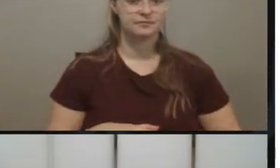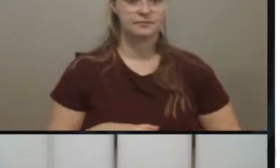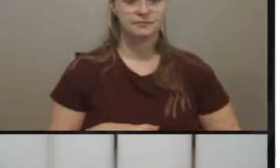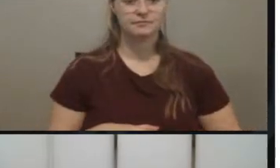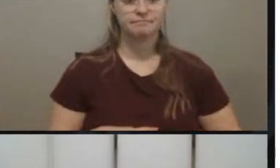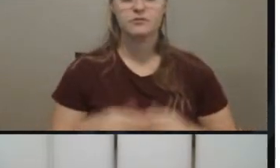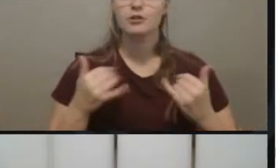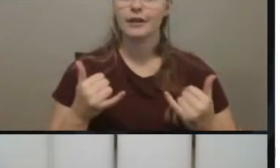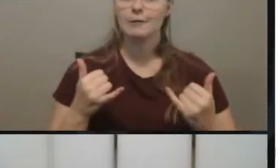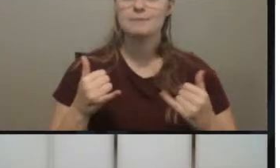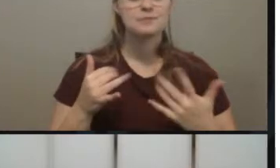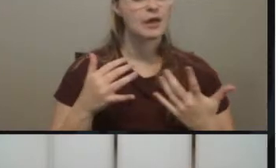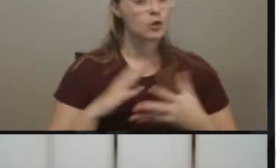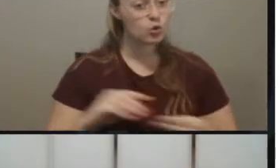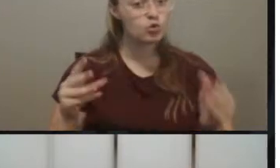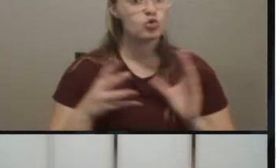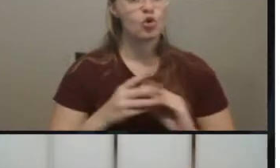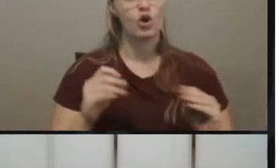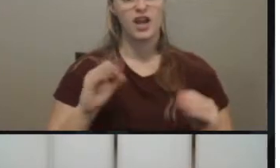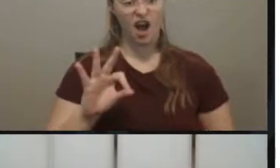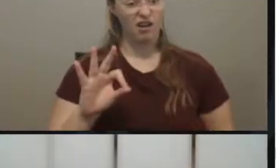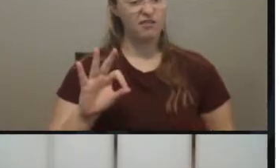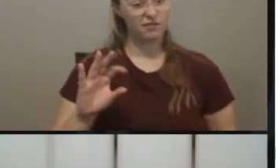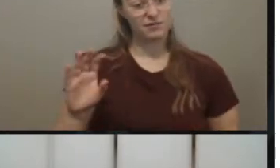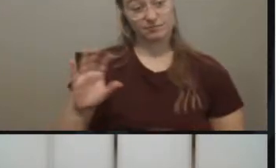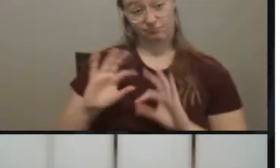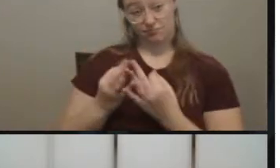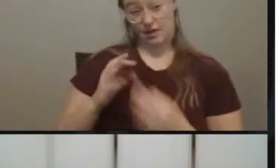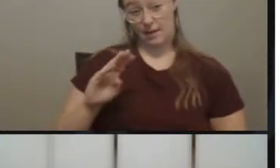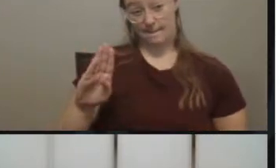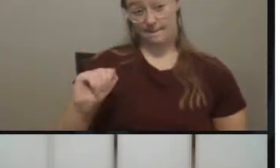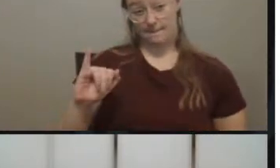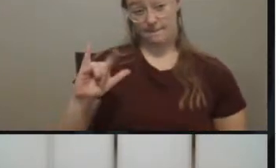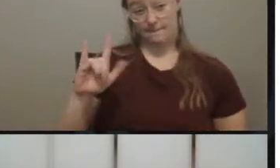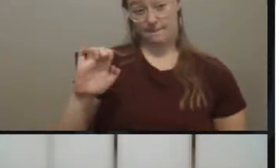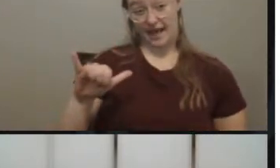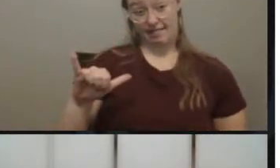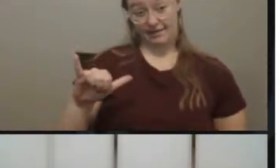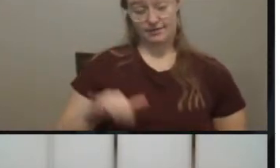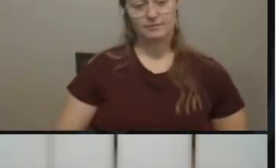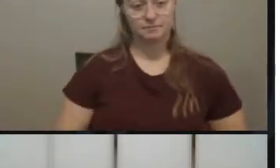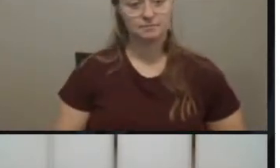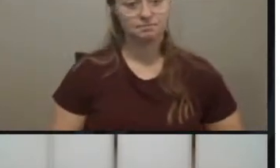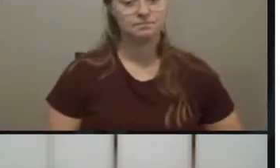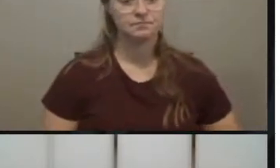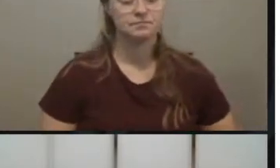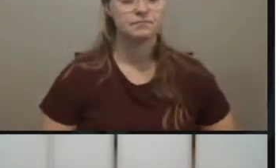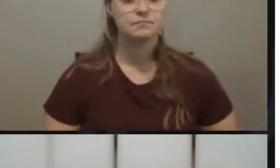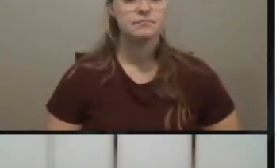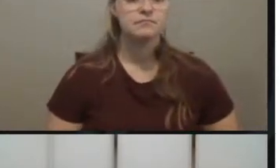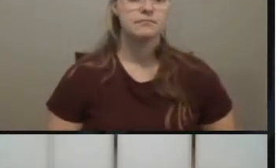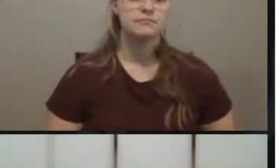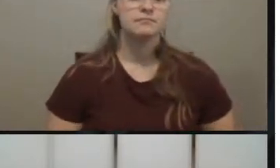Now, the story of the Baileys, of the Bailey Douglasses,